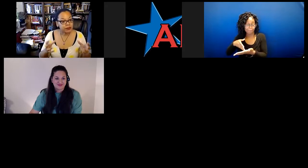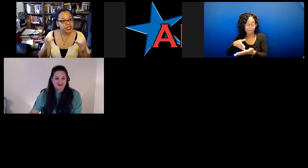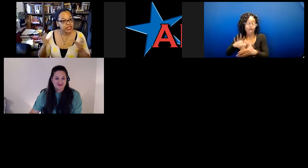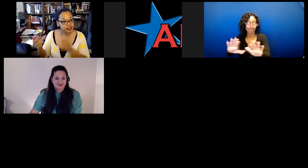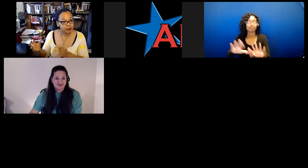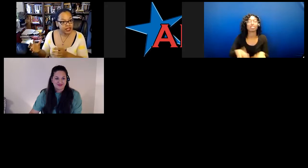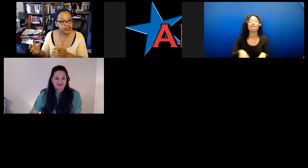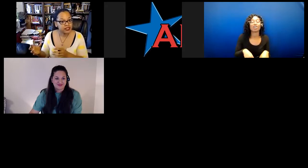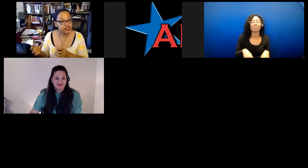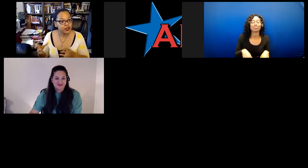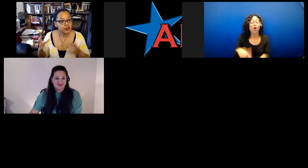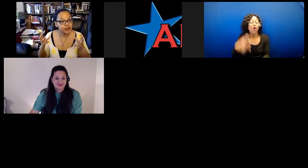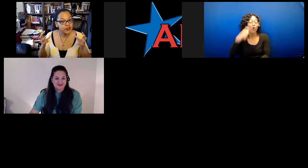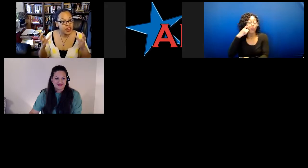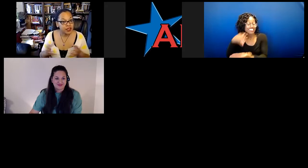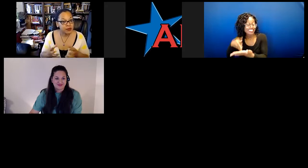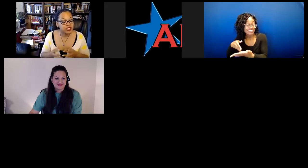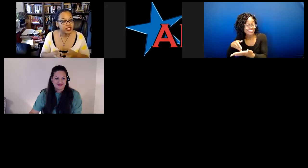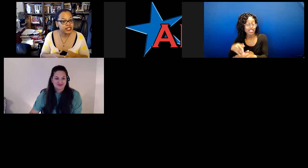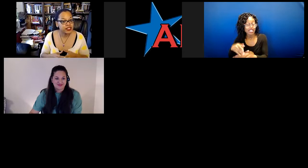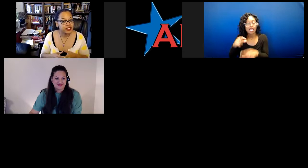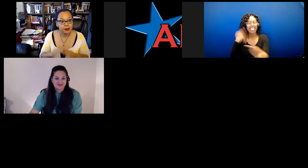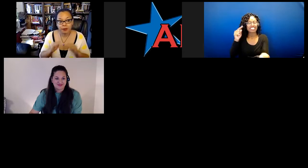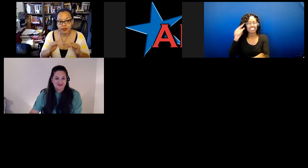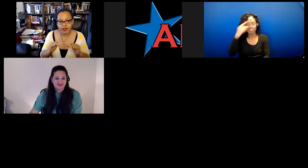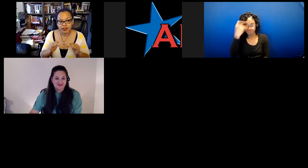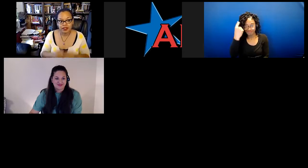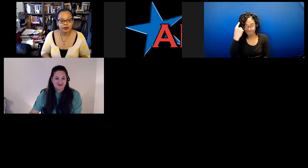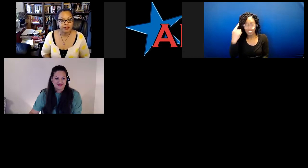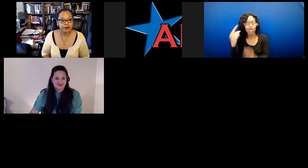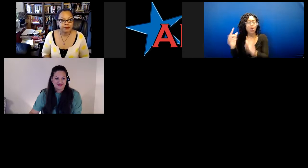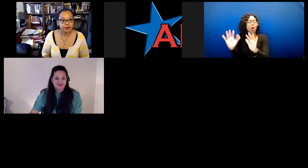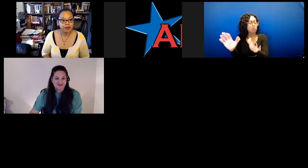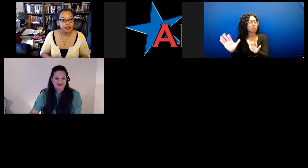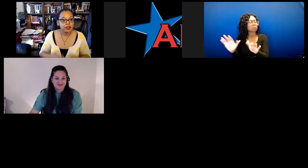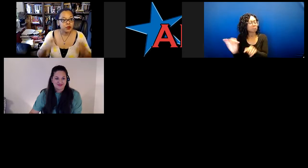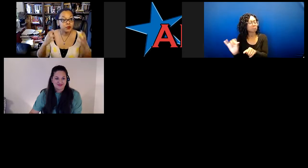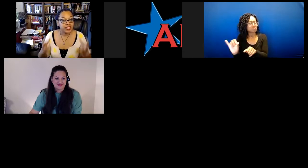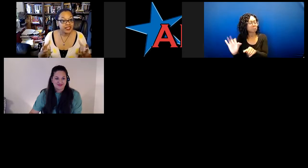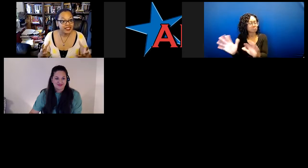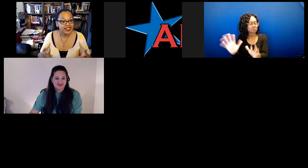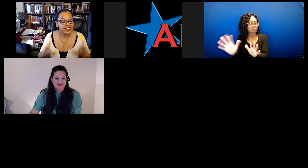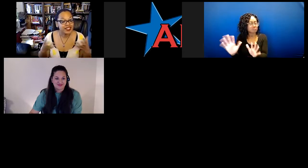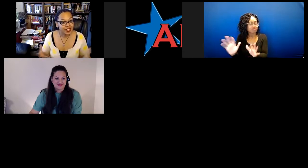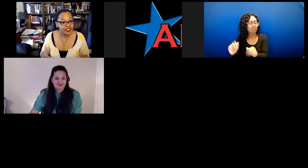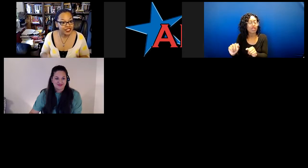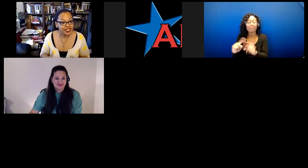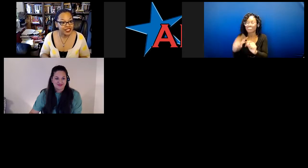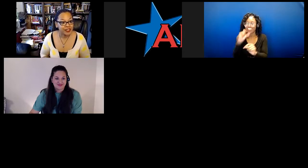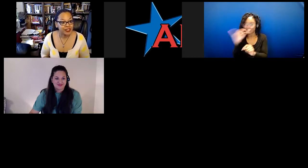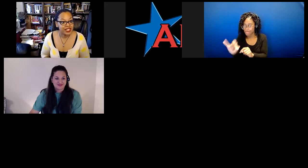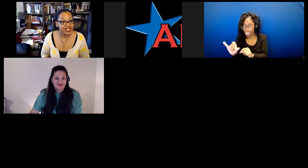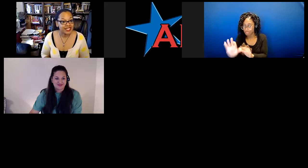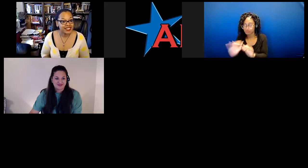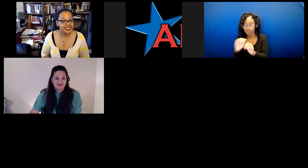Racism and anti-Blackness are very much connected, but not the same thing. Race is a construct that